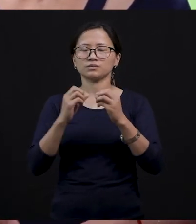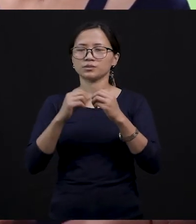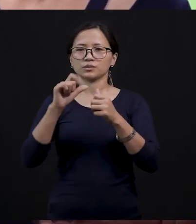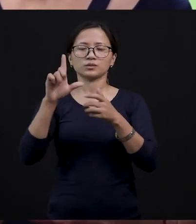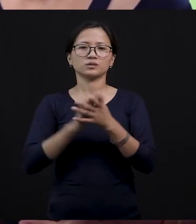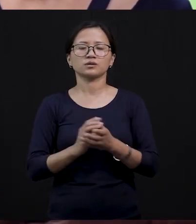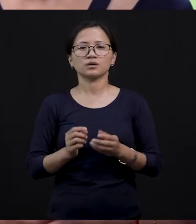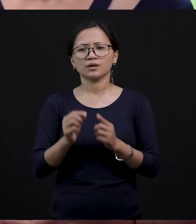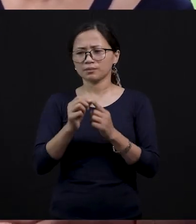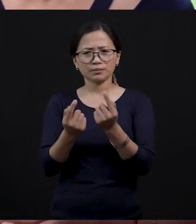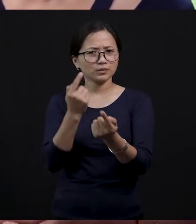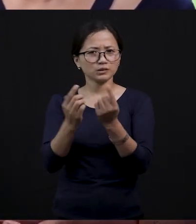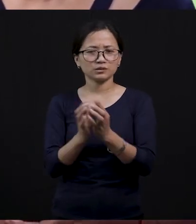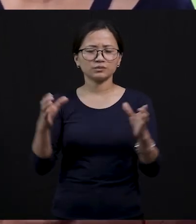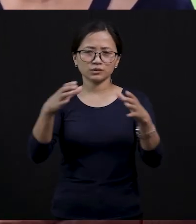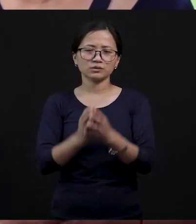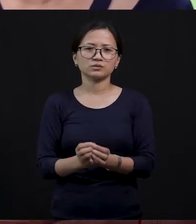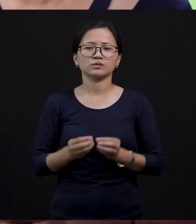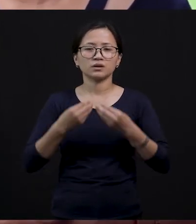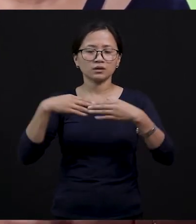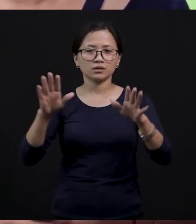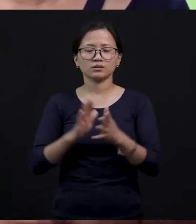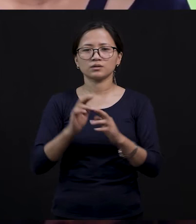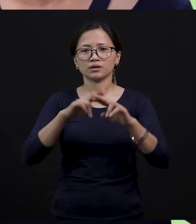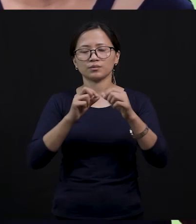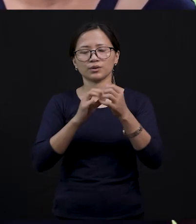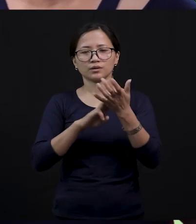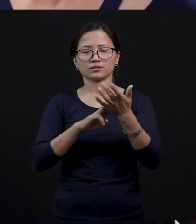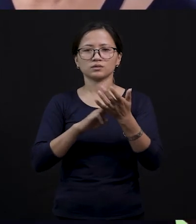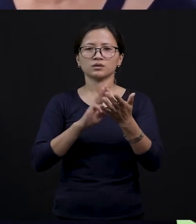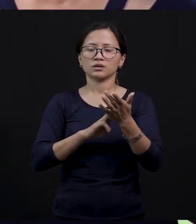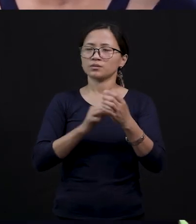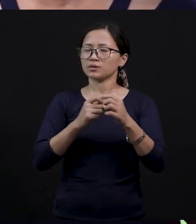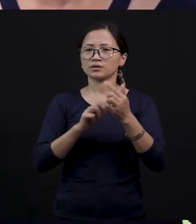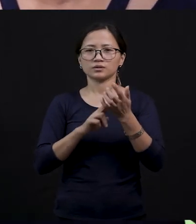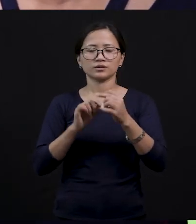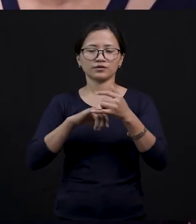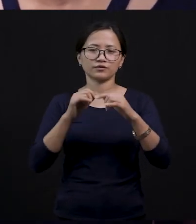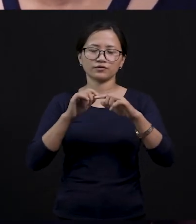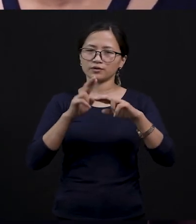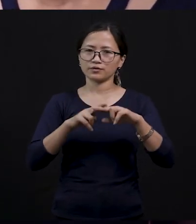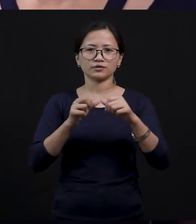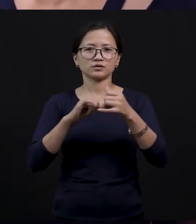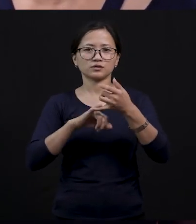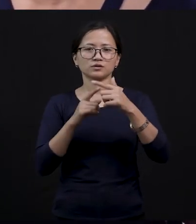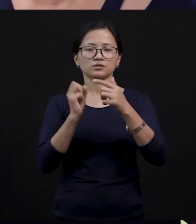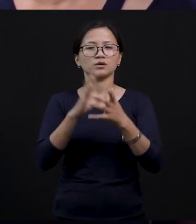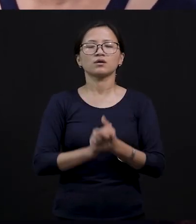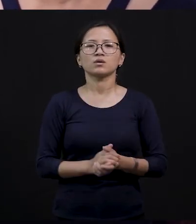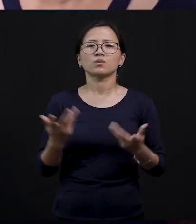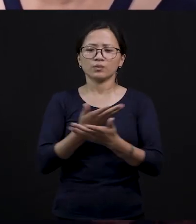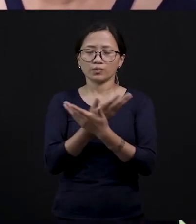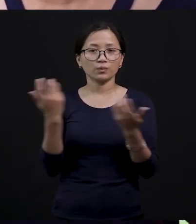party will issue its manifesto. Now, manifesto is kind of a paper where you see what are the policies, what are the